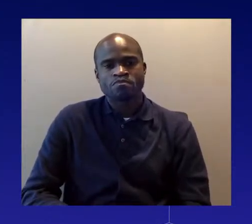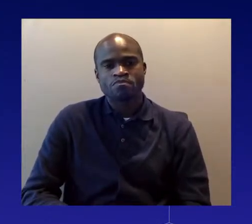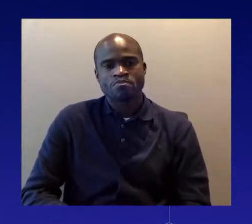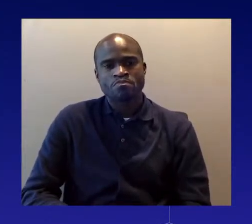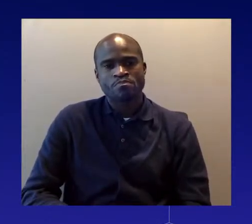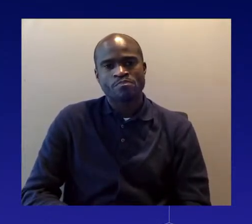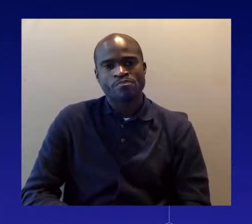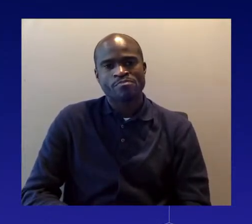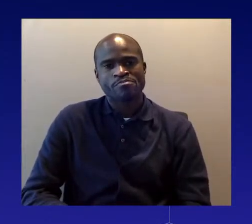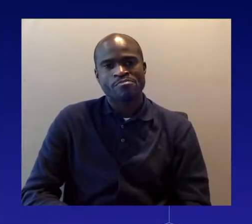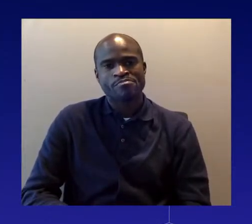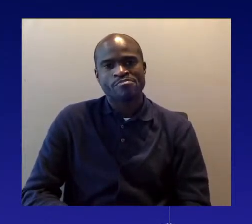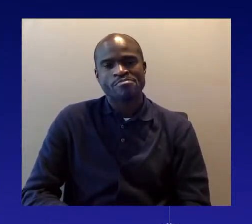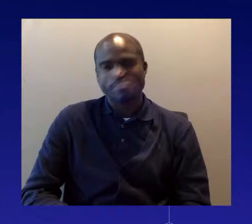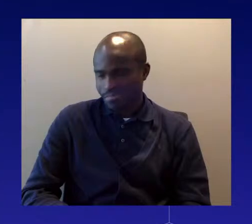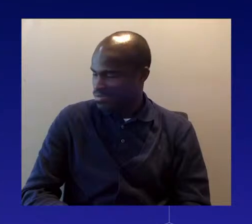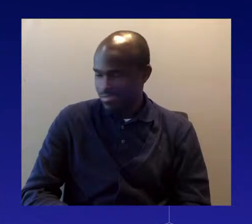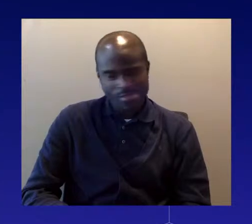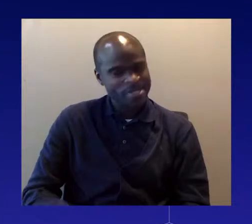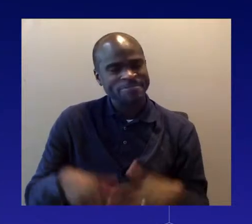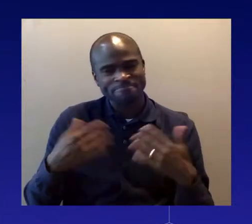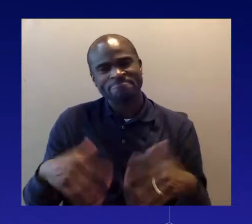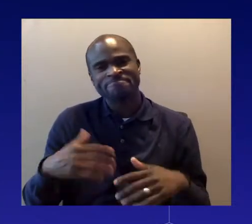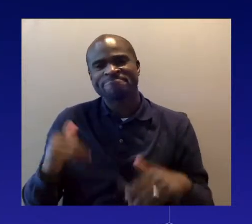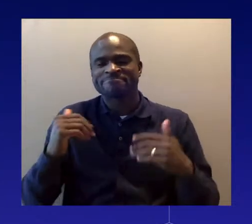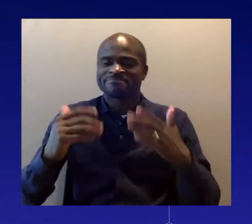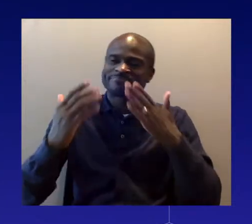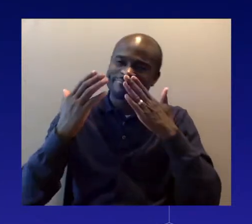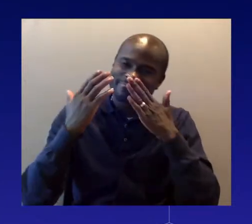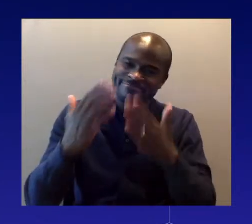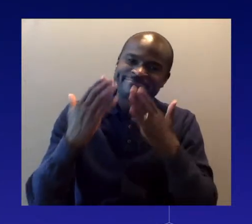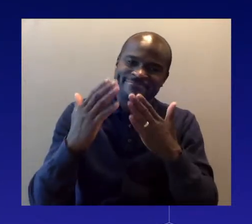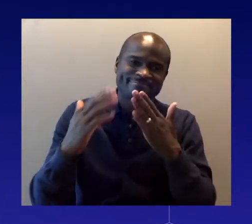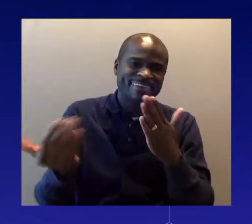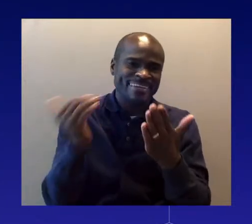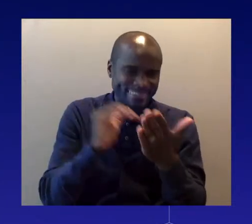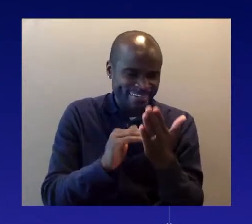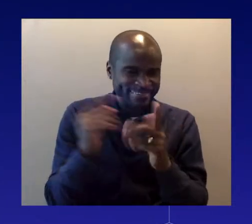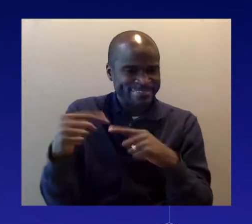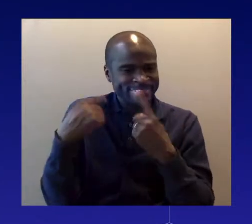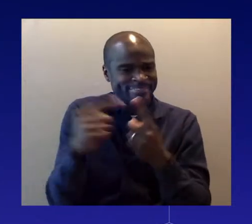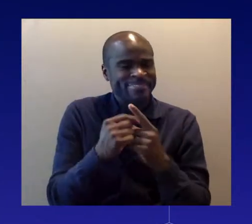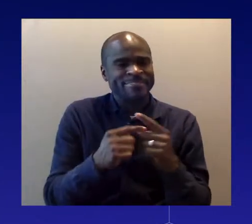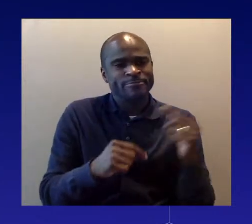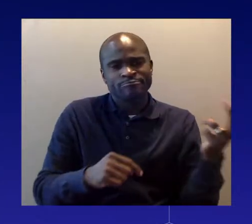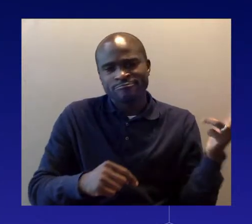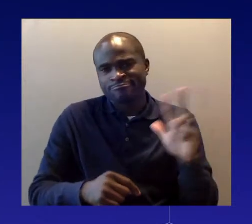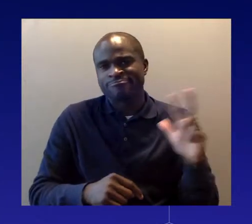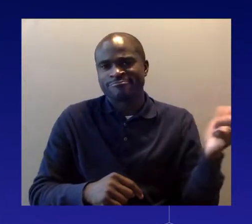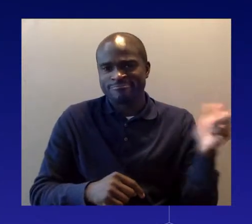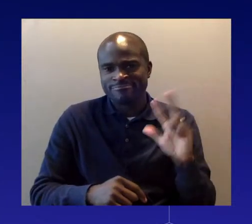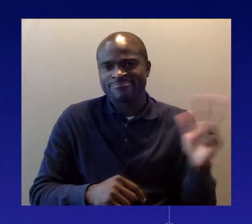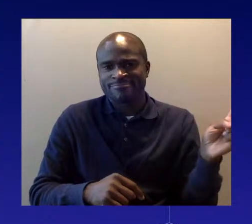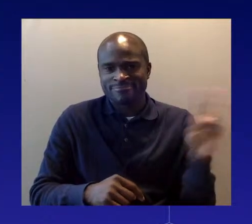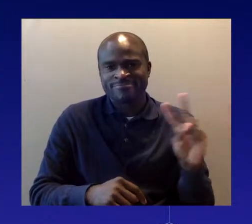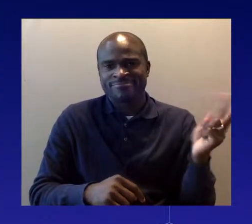I'm so grateful to our panelists. Let's give them another hand. We are so grateful.